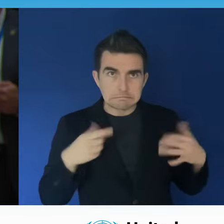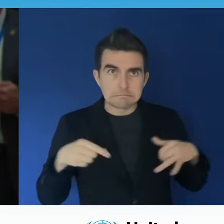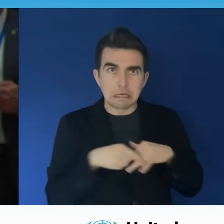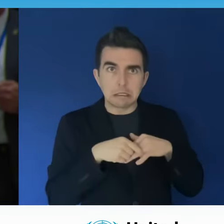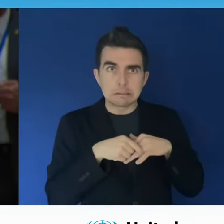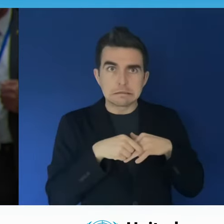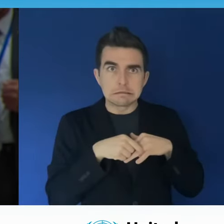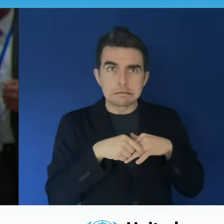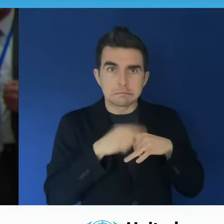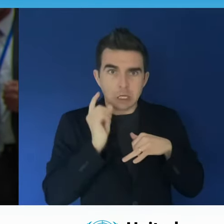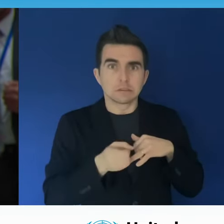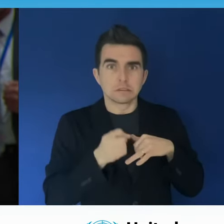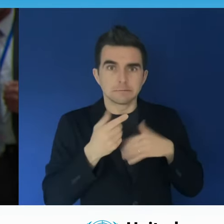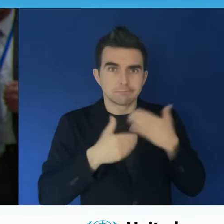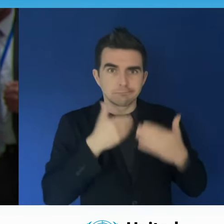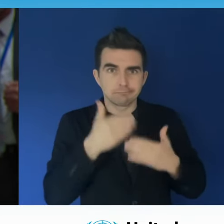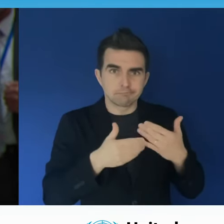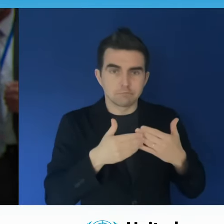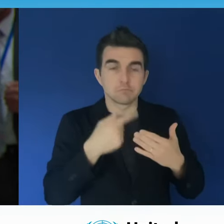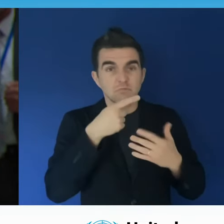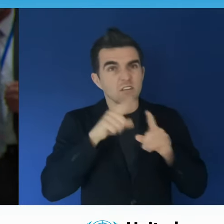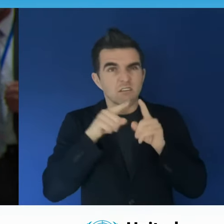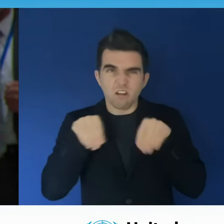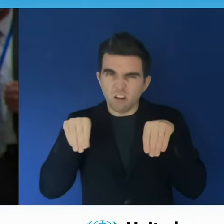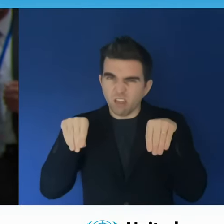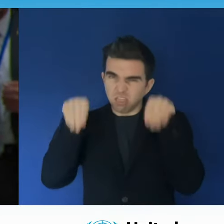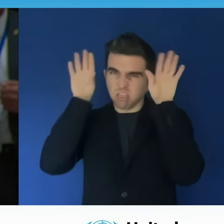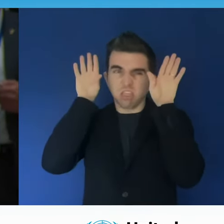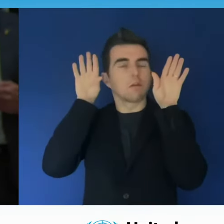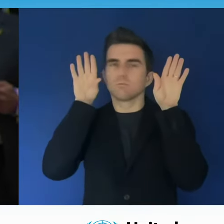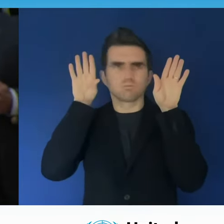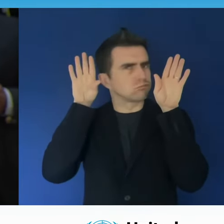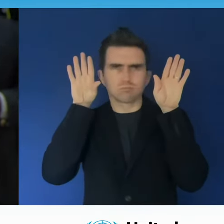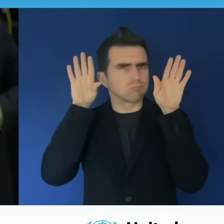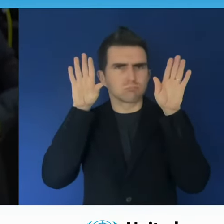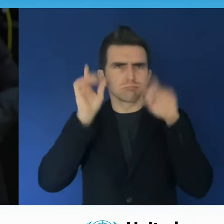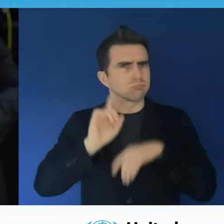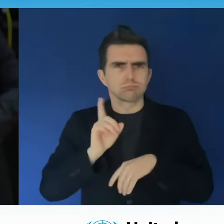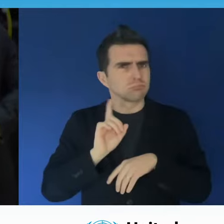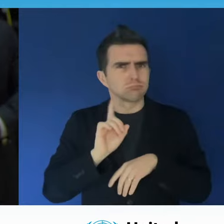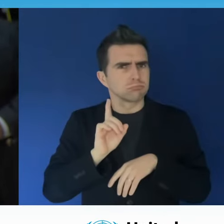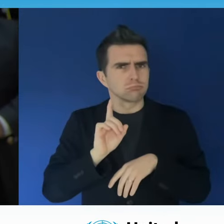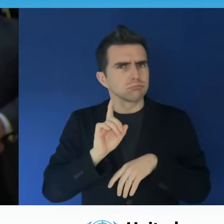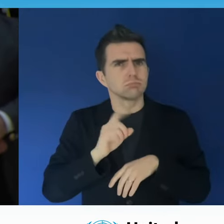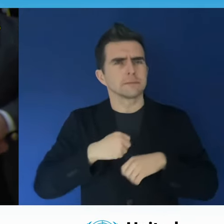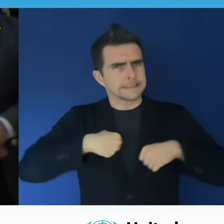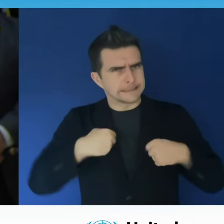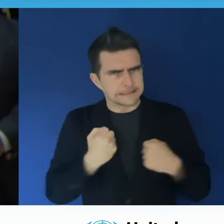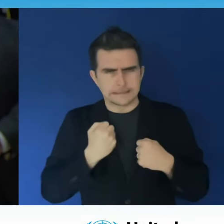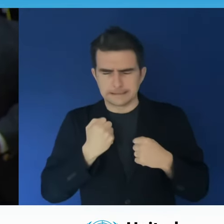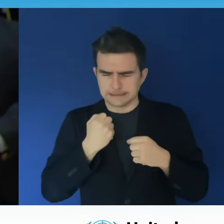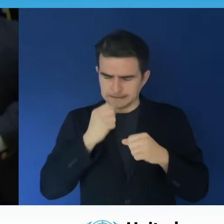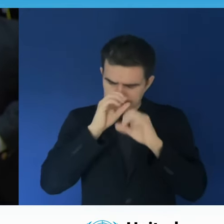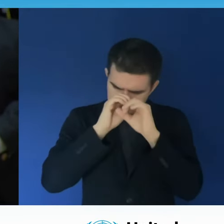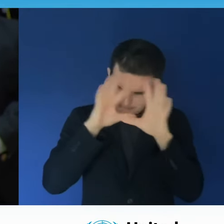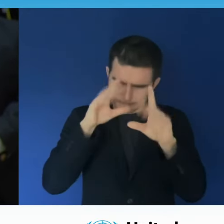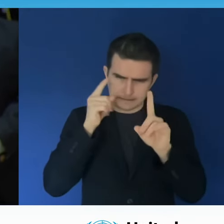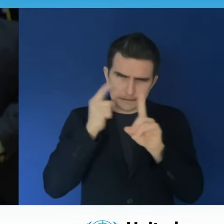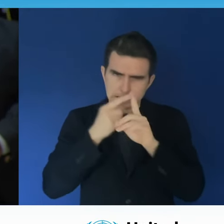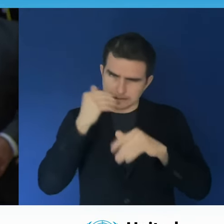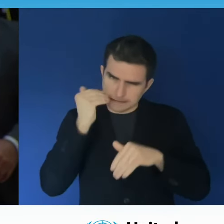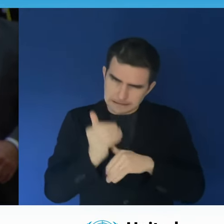She did not give up and waited for the right time. So when the Taliban regime collapsed in 2001 and the